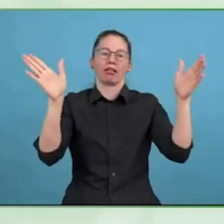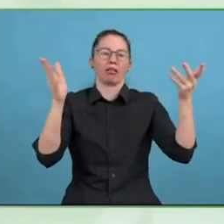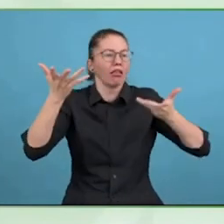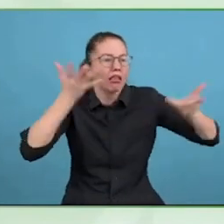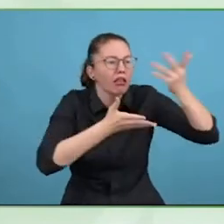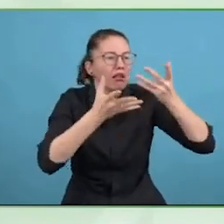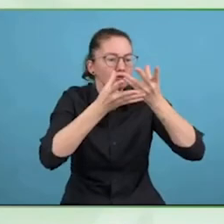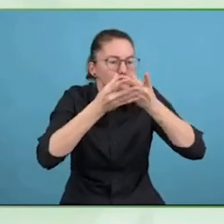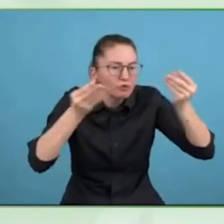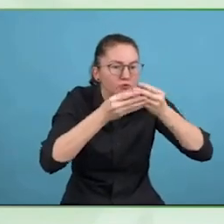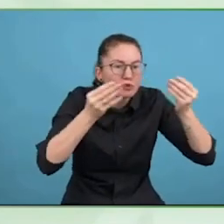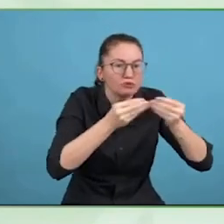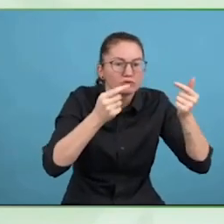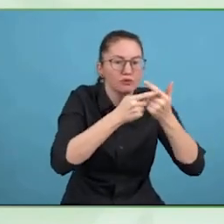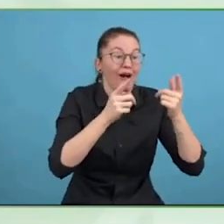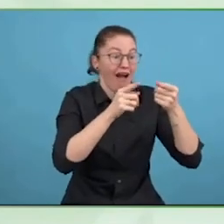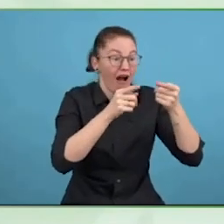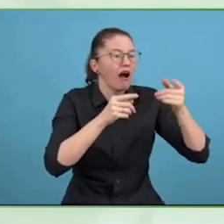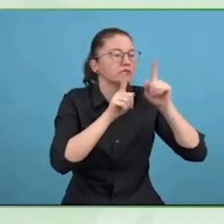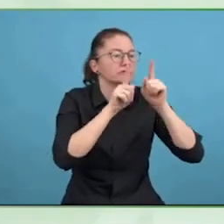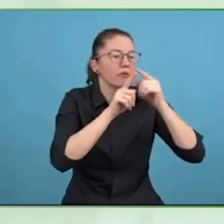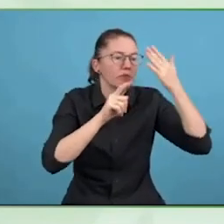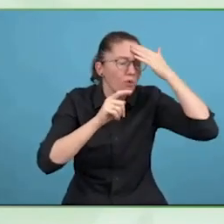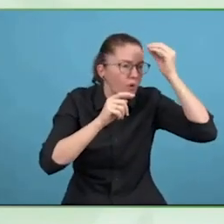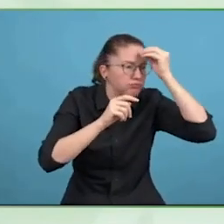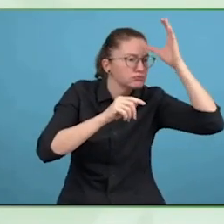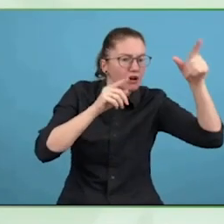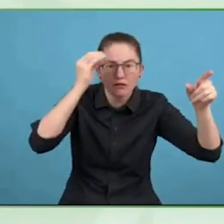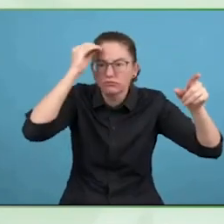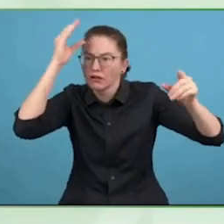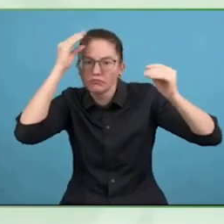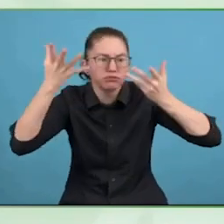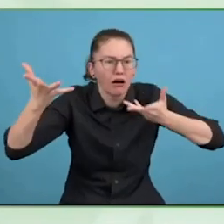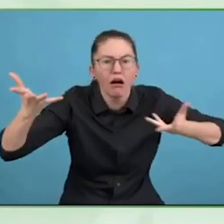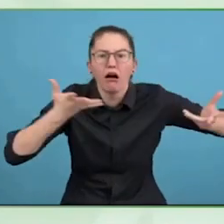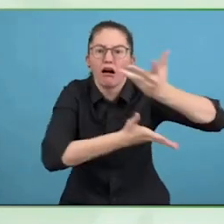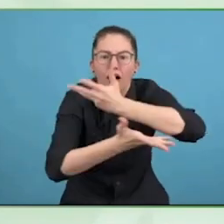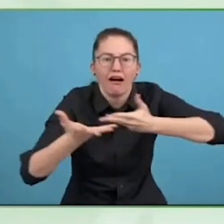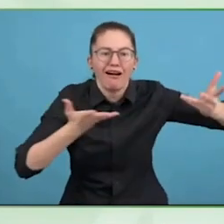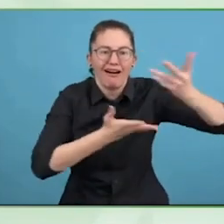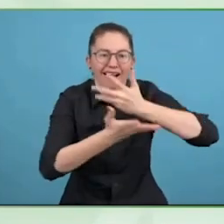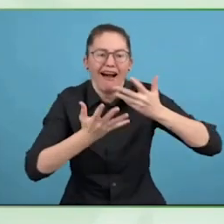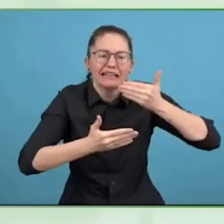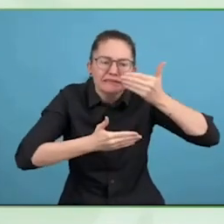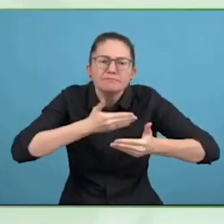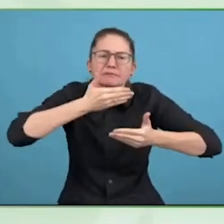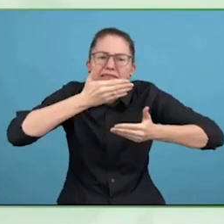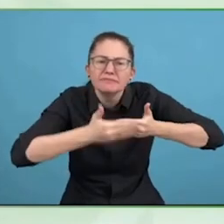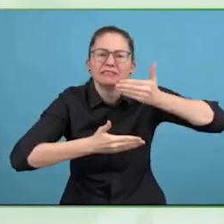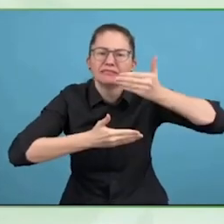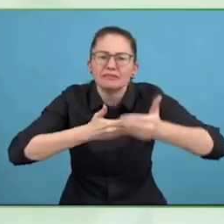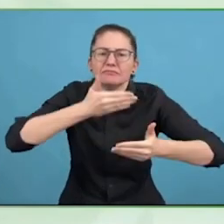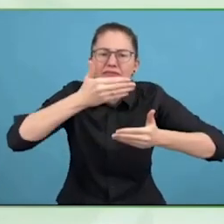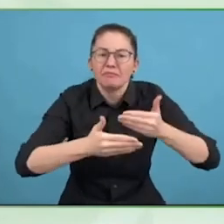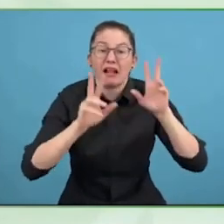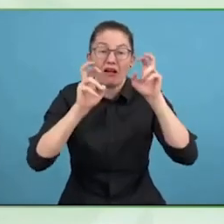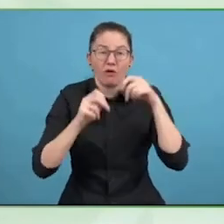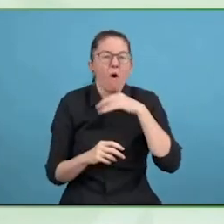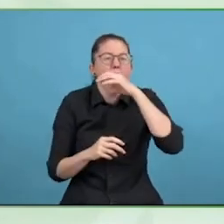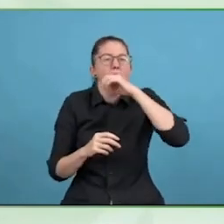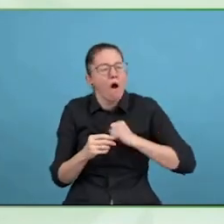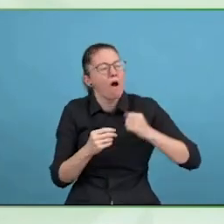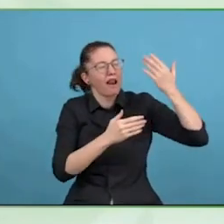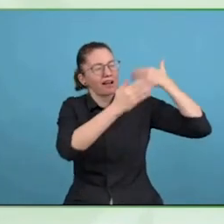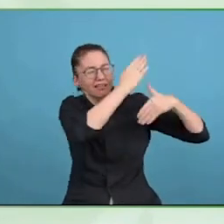us in getting faster to what we all wish to see. Great. In terms of equitable